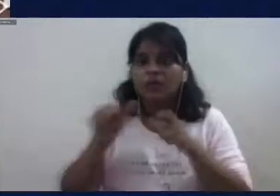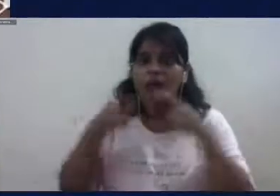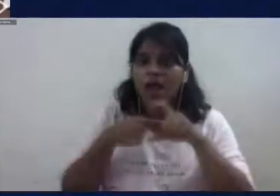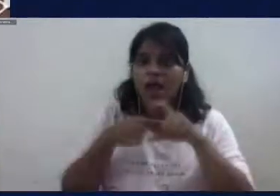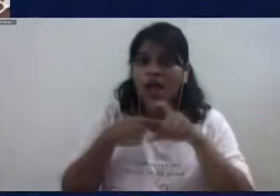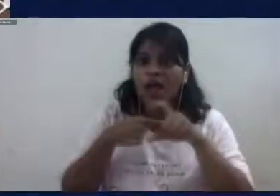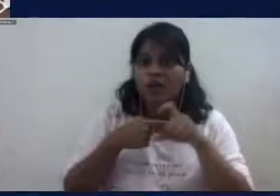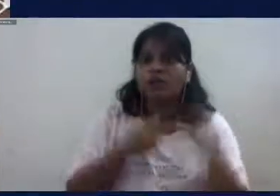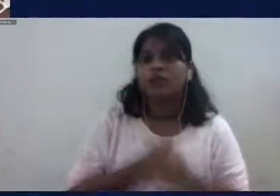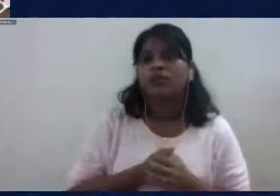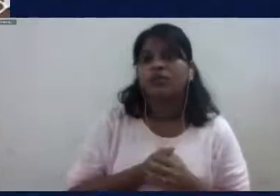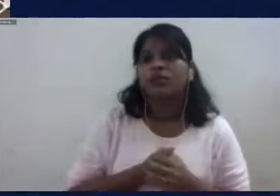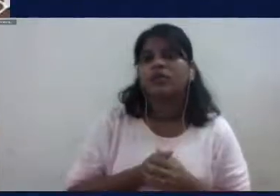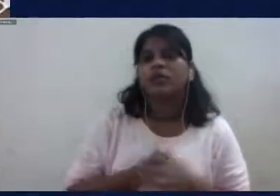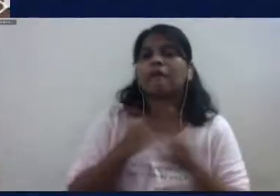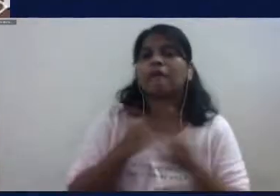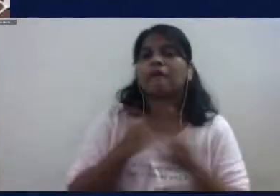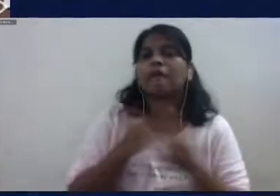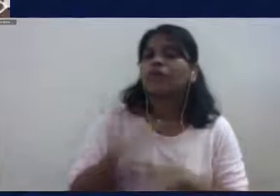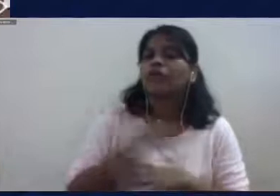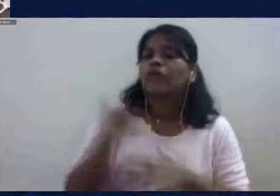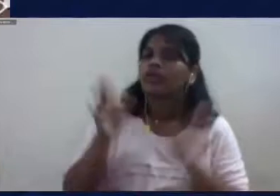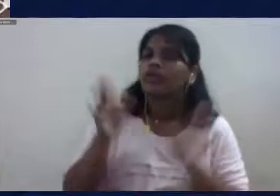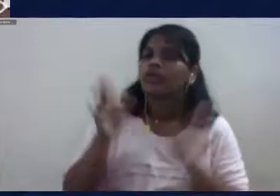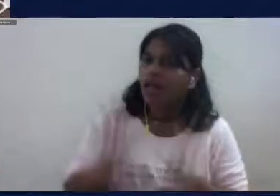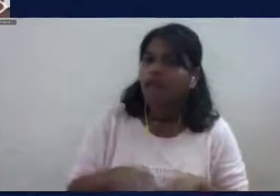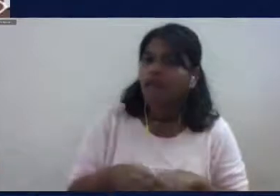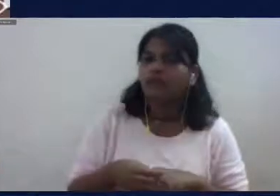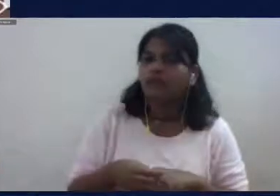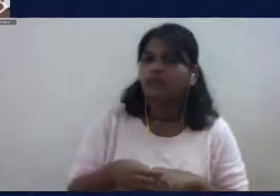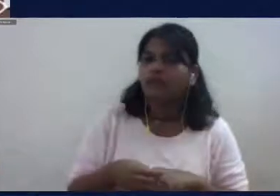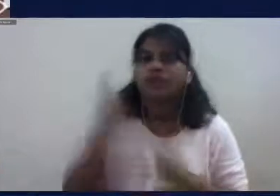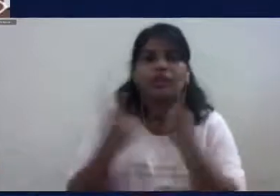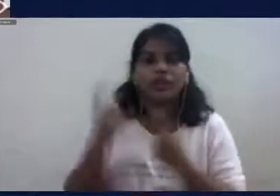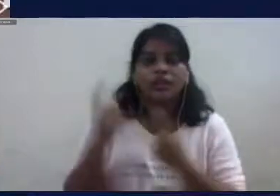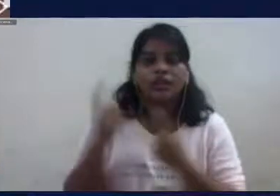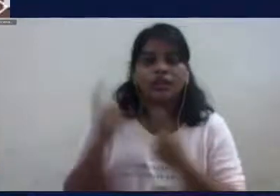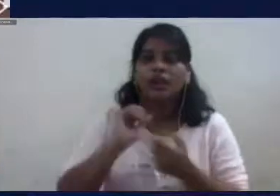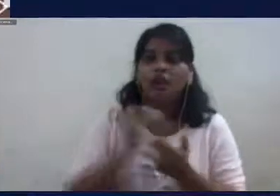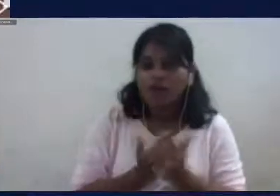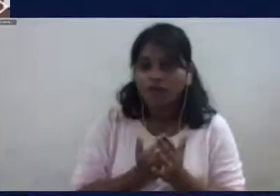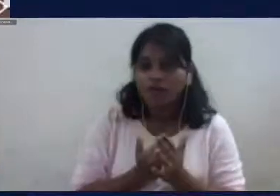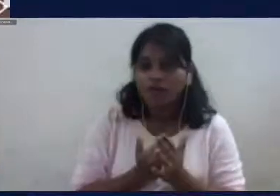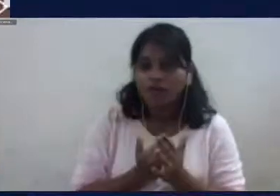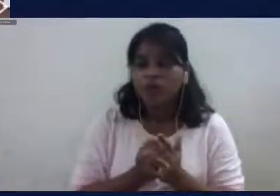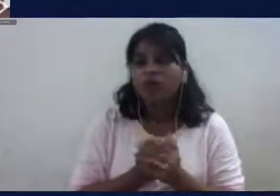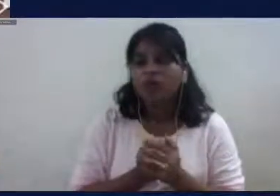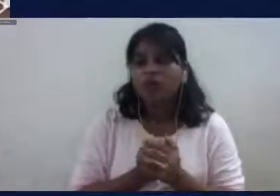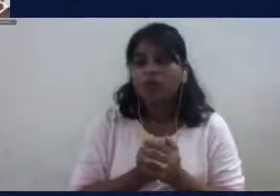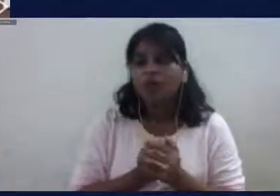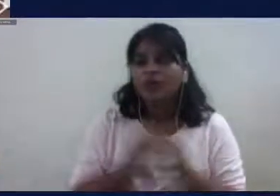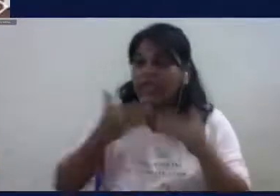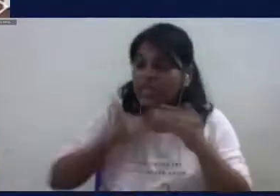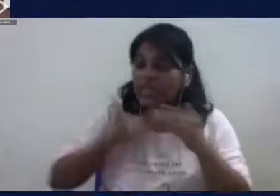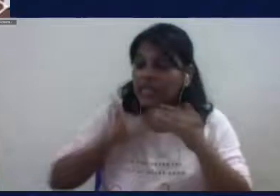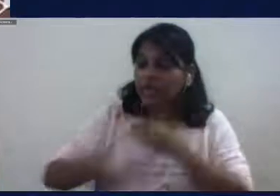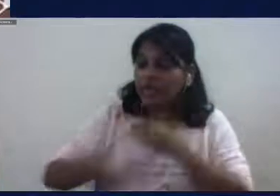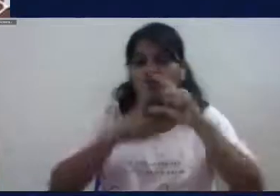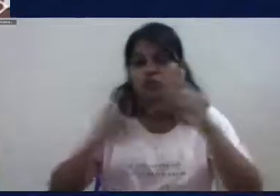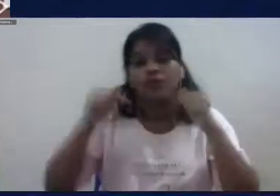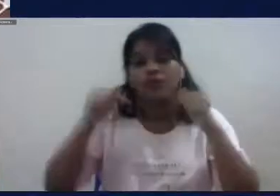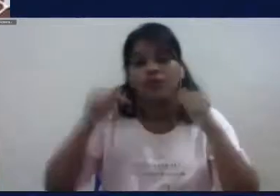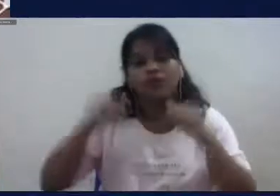like never before. So they have this thing called Wornware, which is what they continue to do even